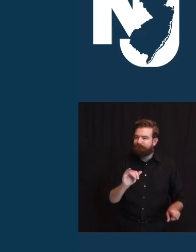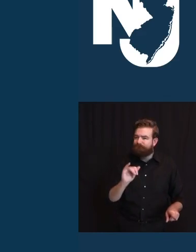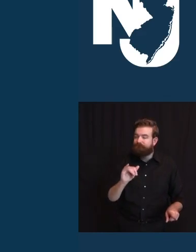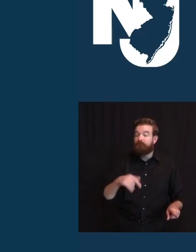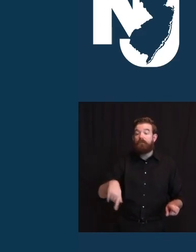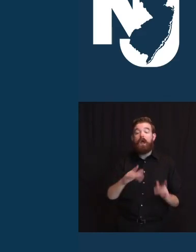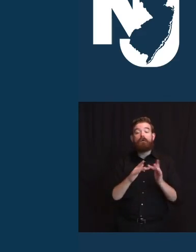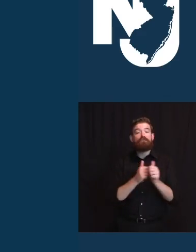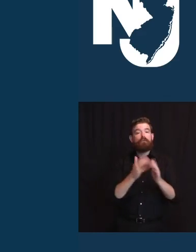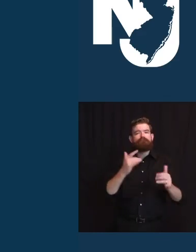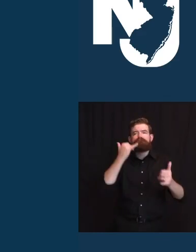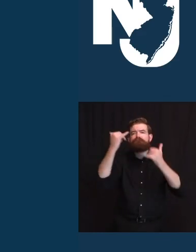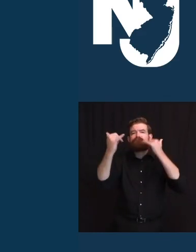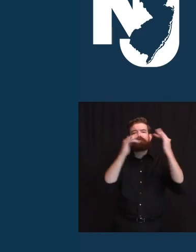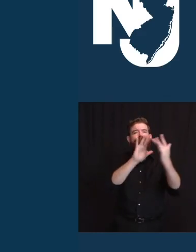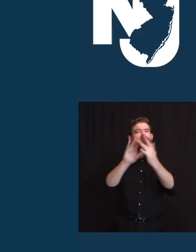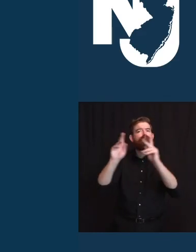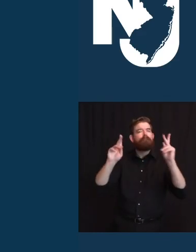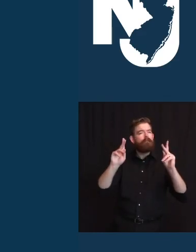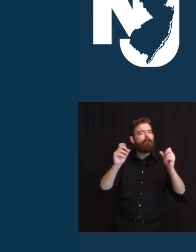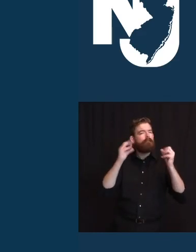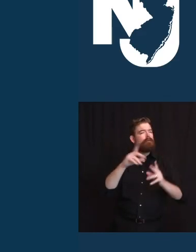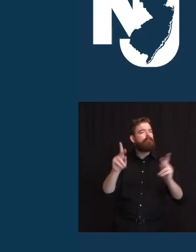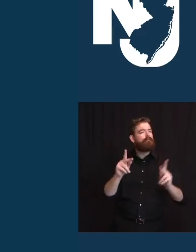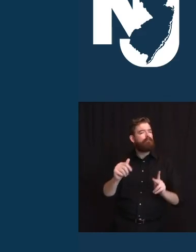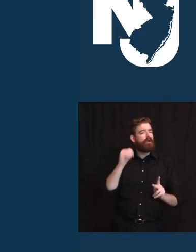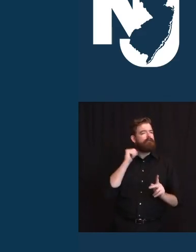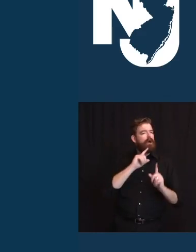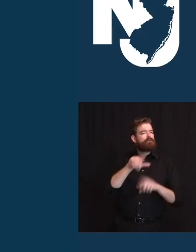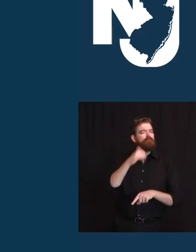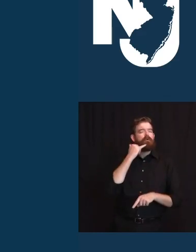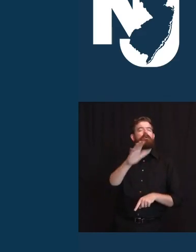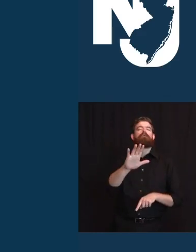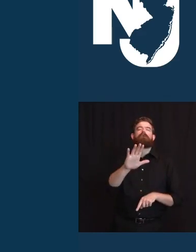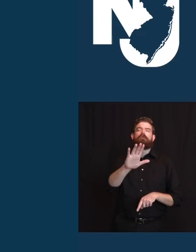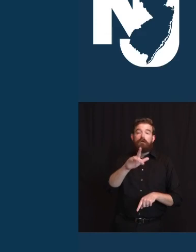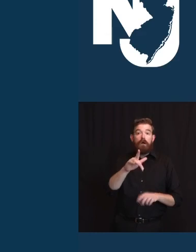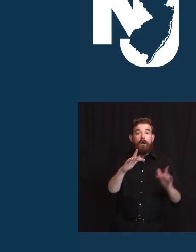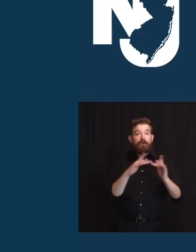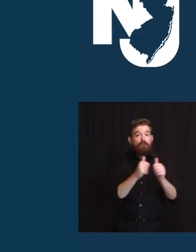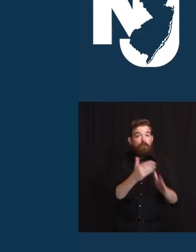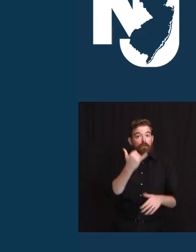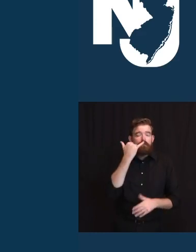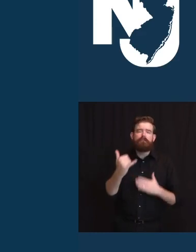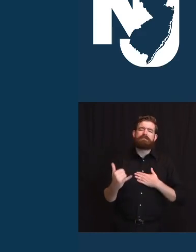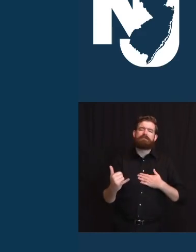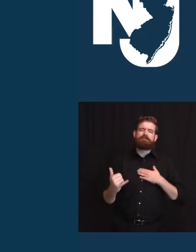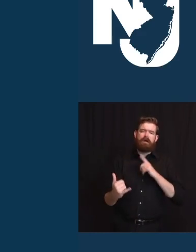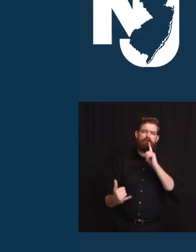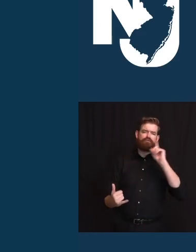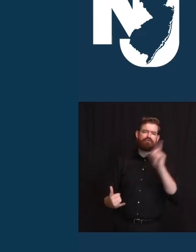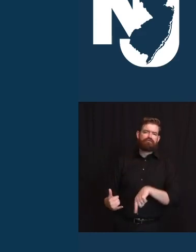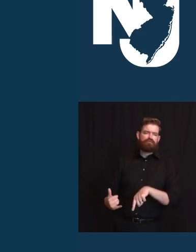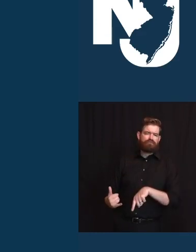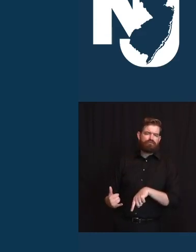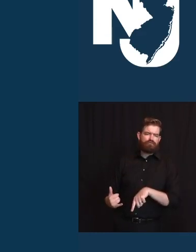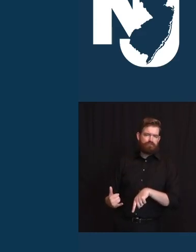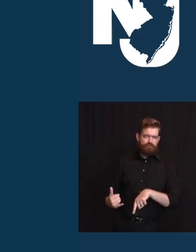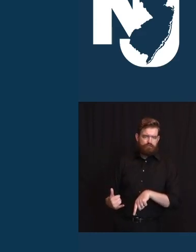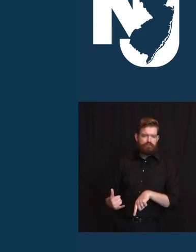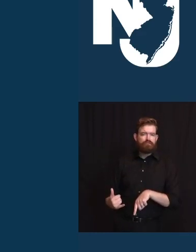contact tracers only care about protecting public health and about protecting you and your family and your friends and neighbors.